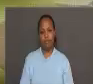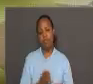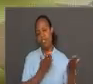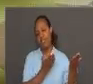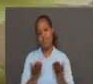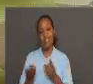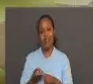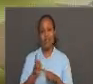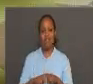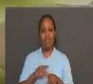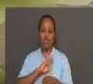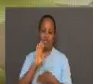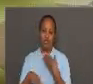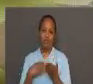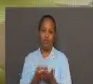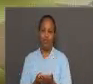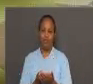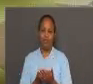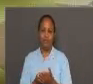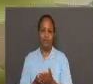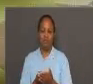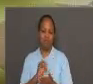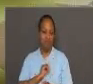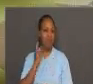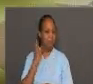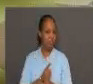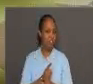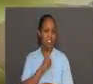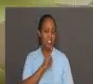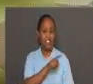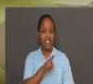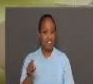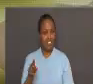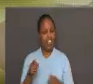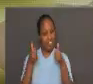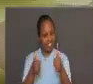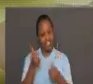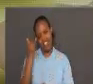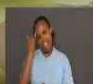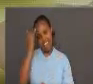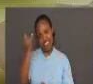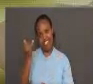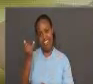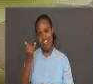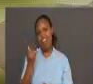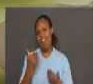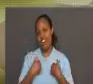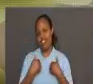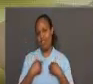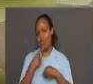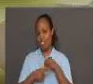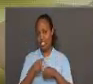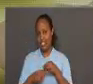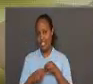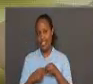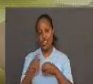Welcome back, everyone. I am sure you had excellent ideas about the